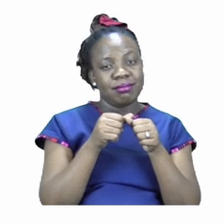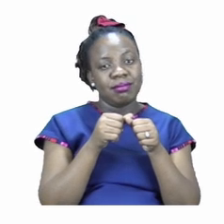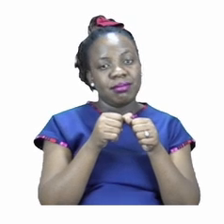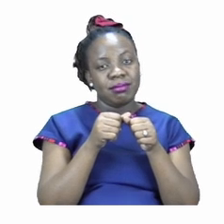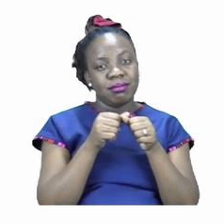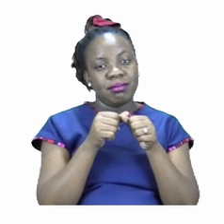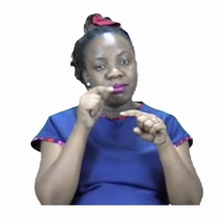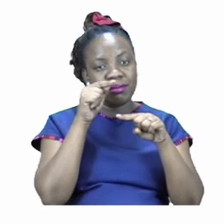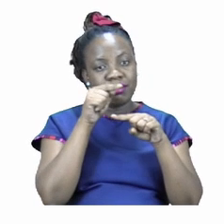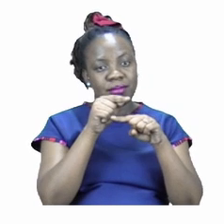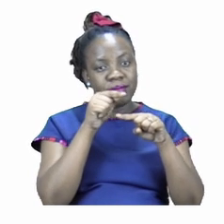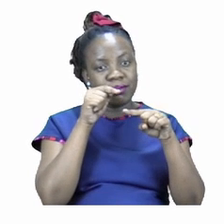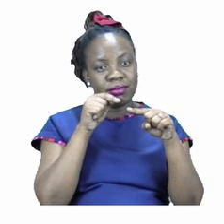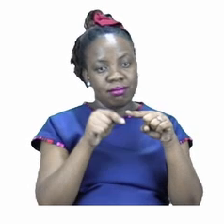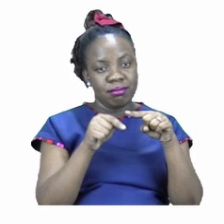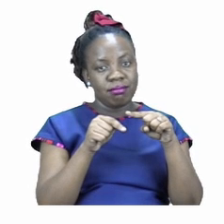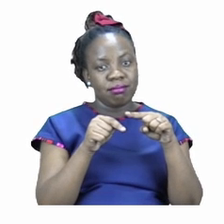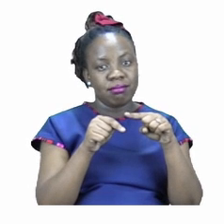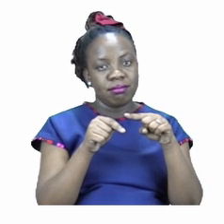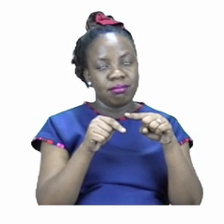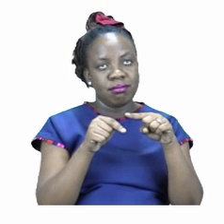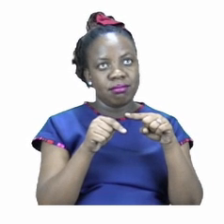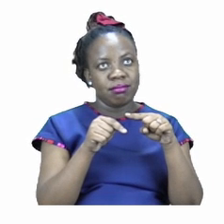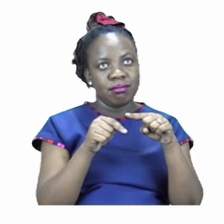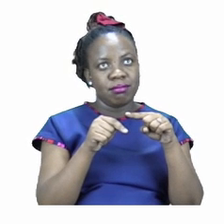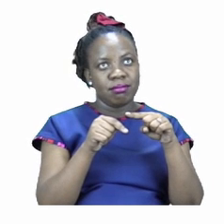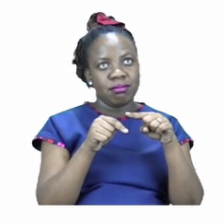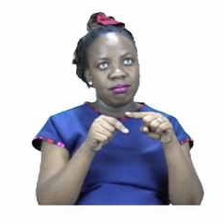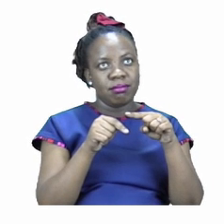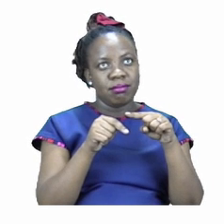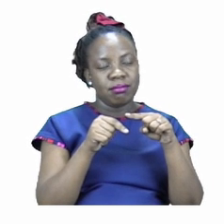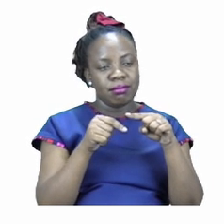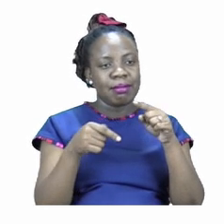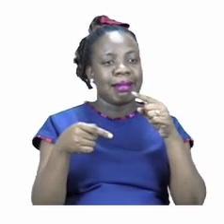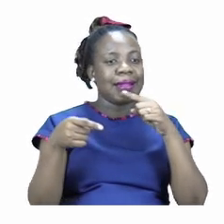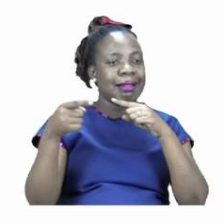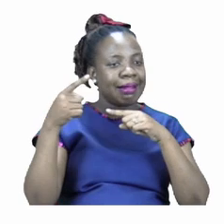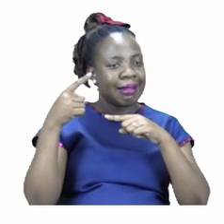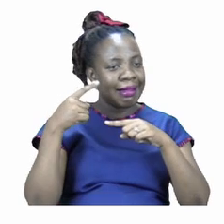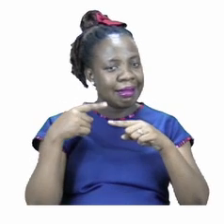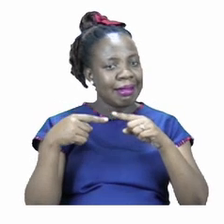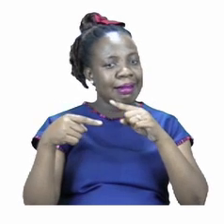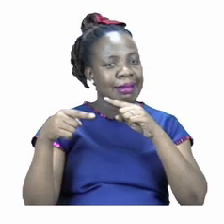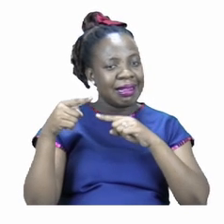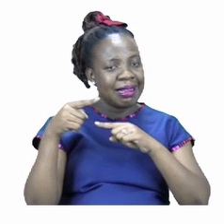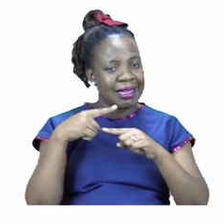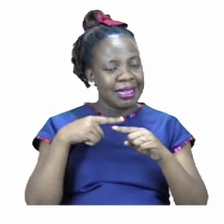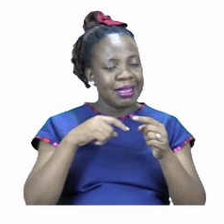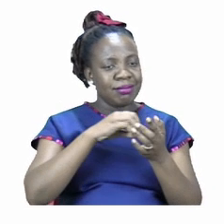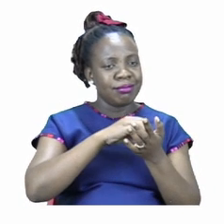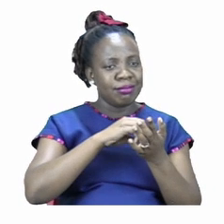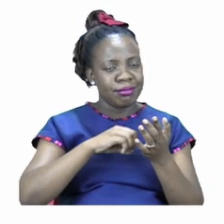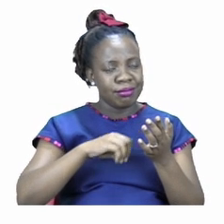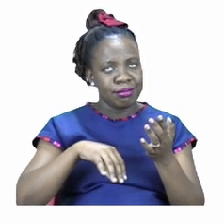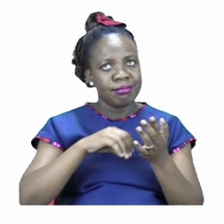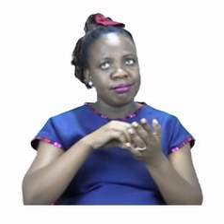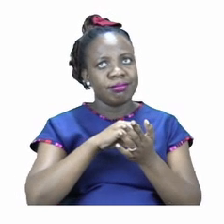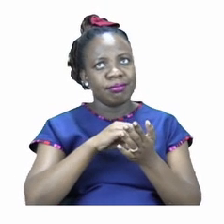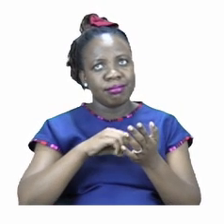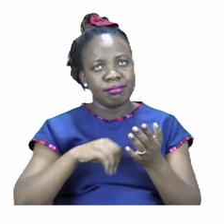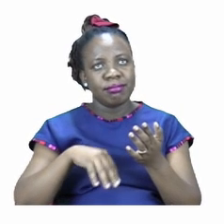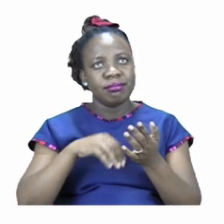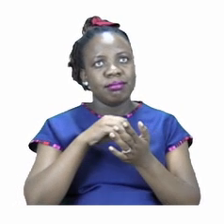we are just simply doing repeated subtraction. For us to get